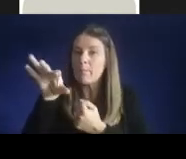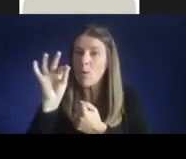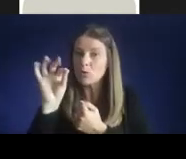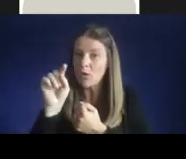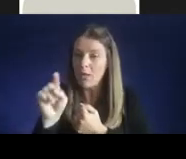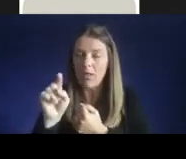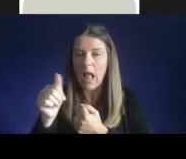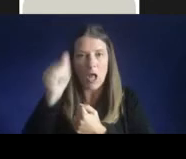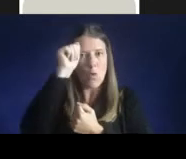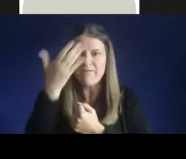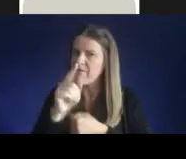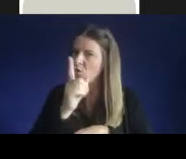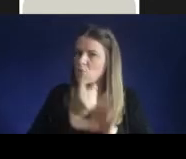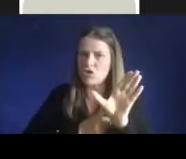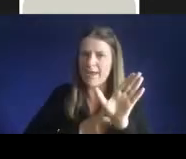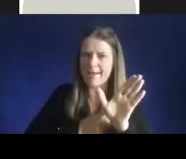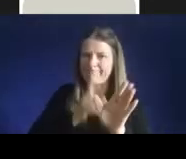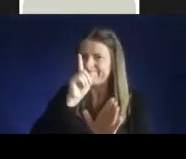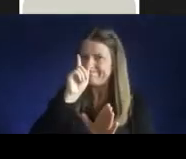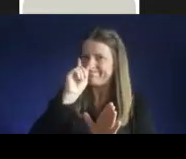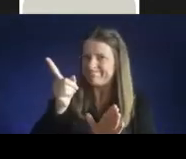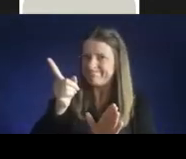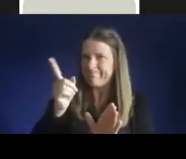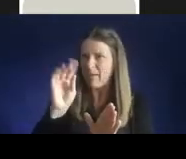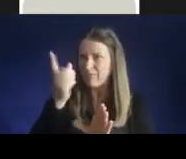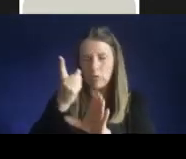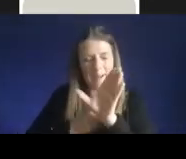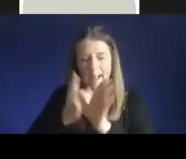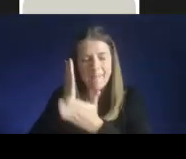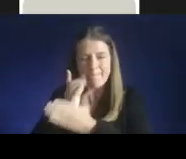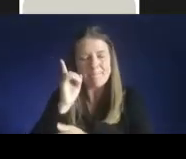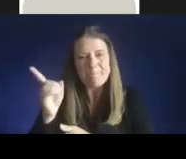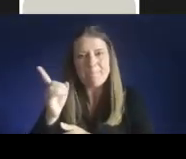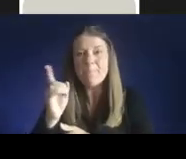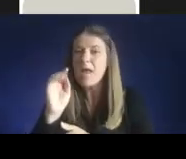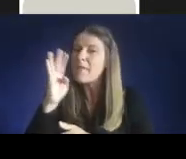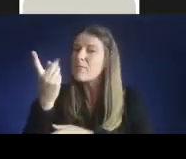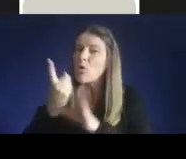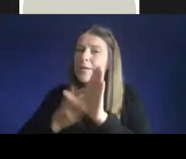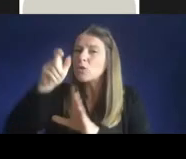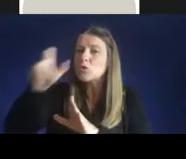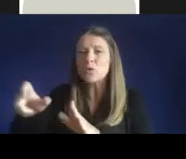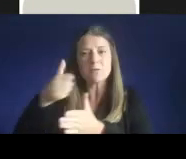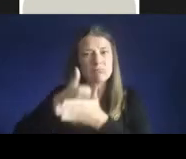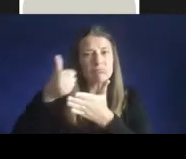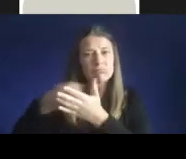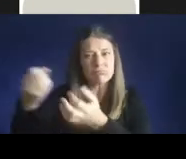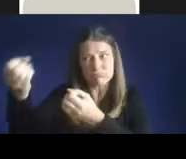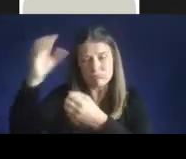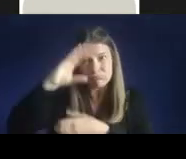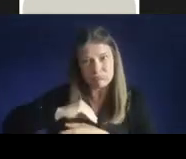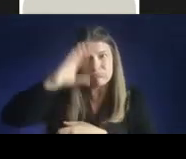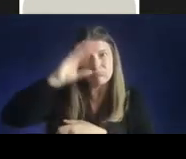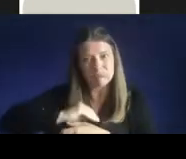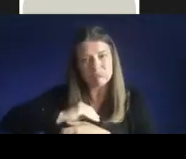year. I'd heard good things from 4th years consistently, and that the module was more than just a workshop